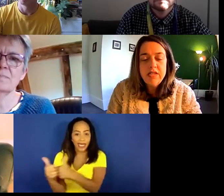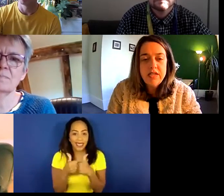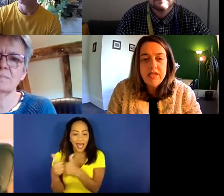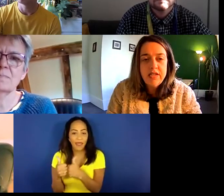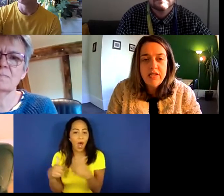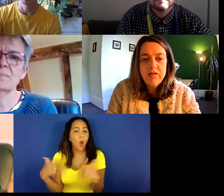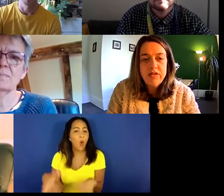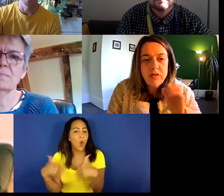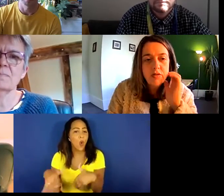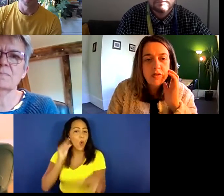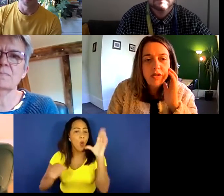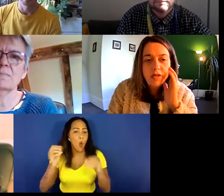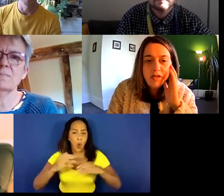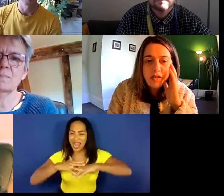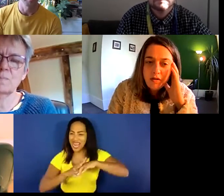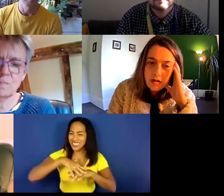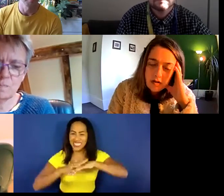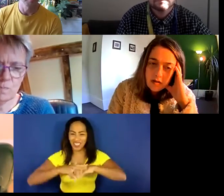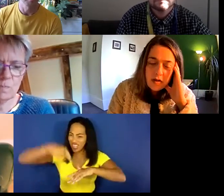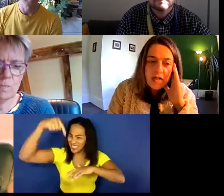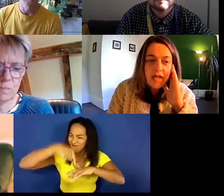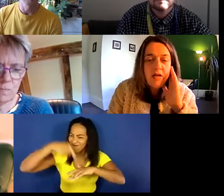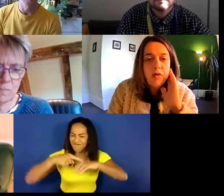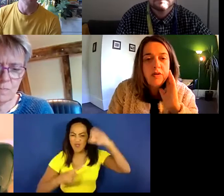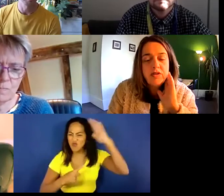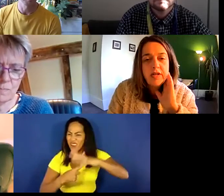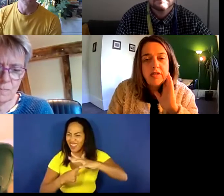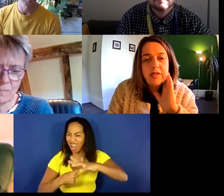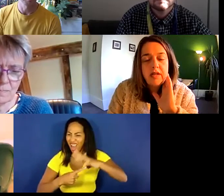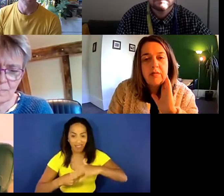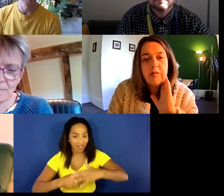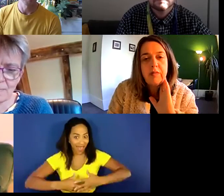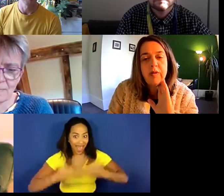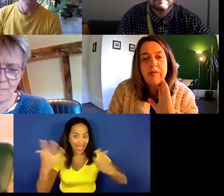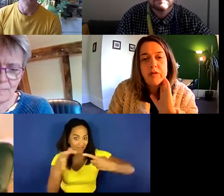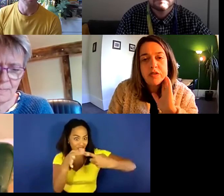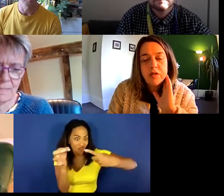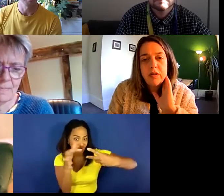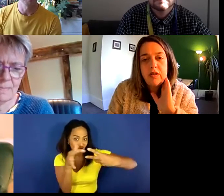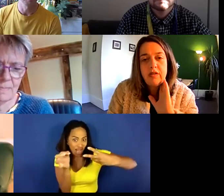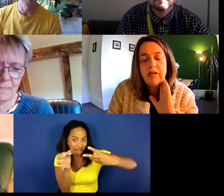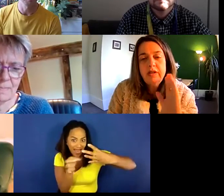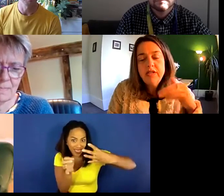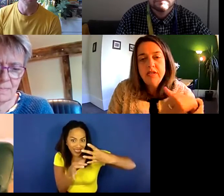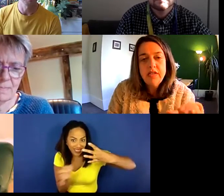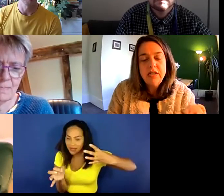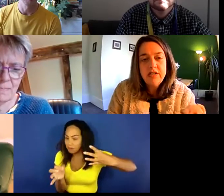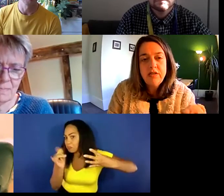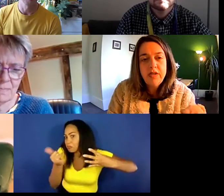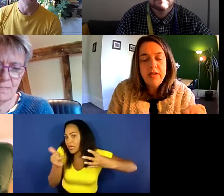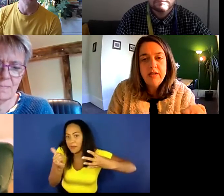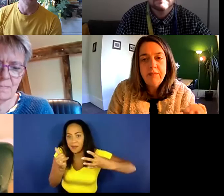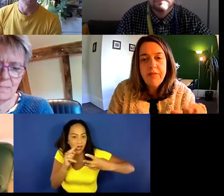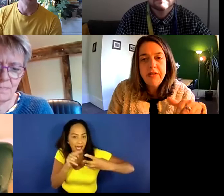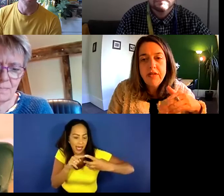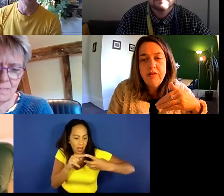Because intersectionality is critical. So, you know, when you take any one of the strands that people might be focused on, then there's intersectionality